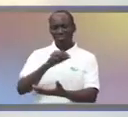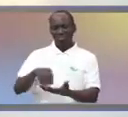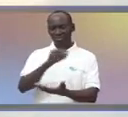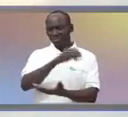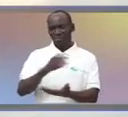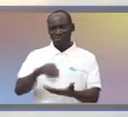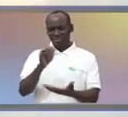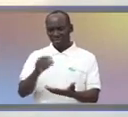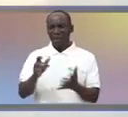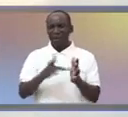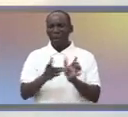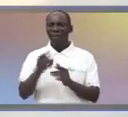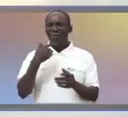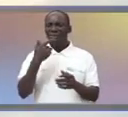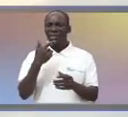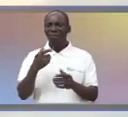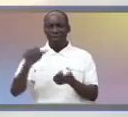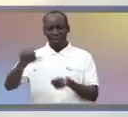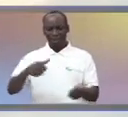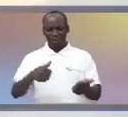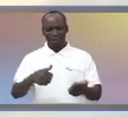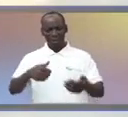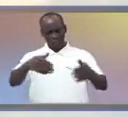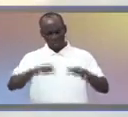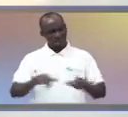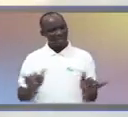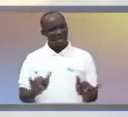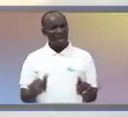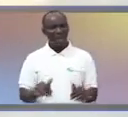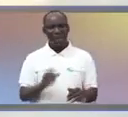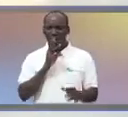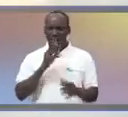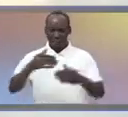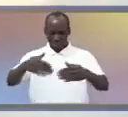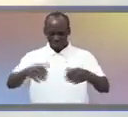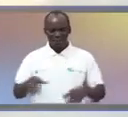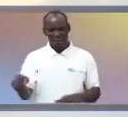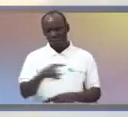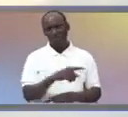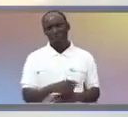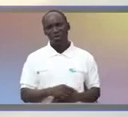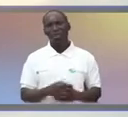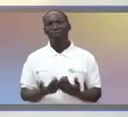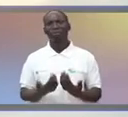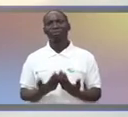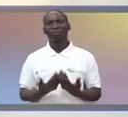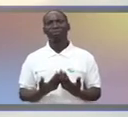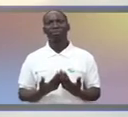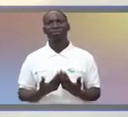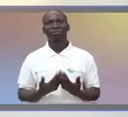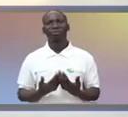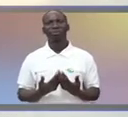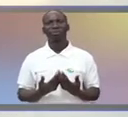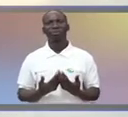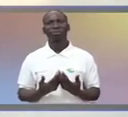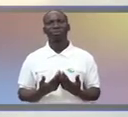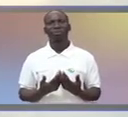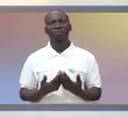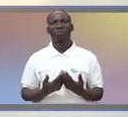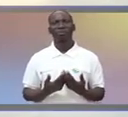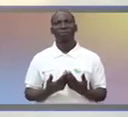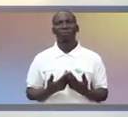siye. Na Roman fo mo mana eke nka eno. E nye hon kuto u. It is not only in the book